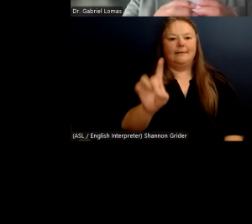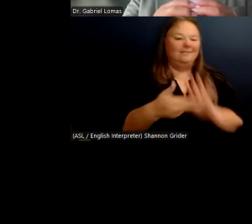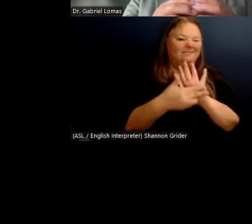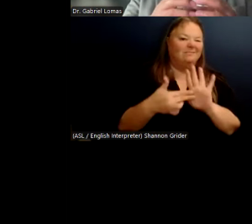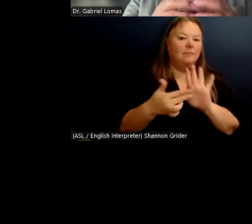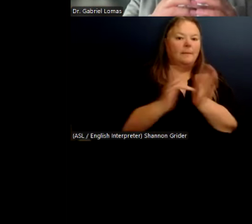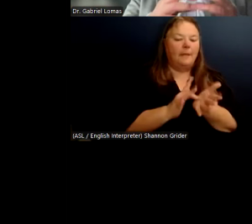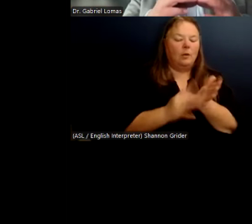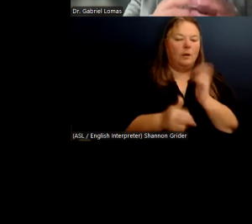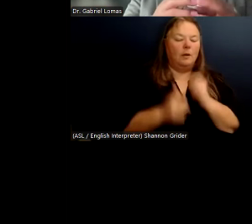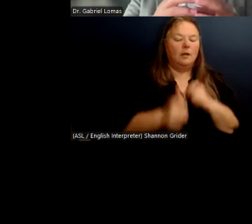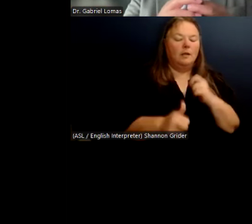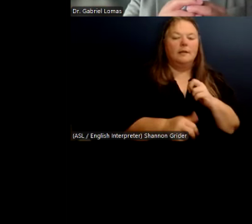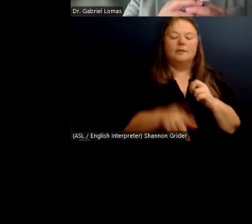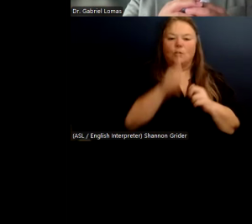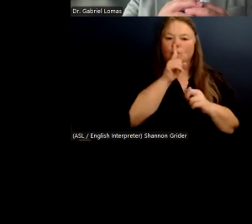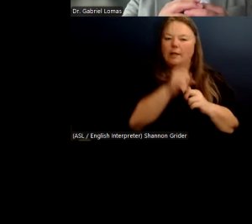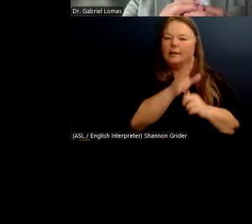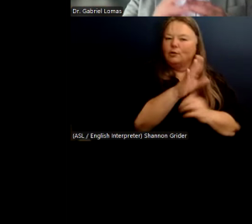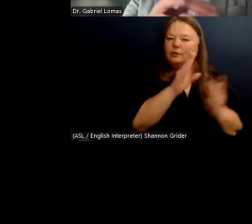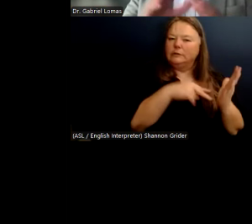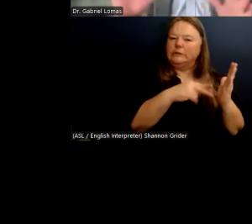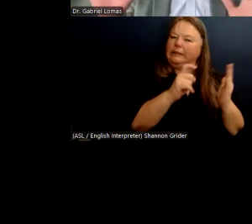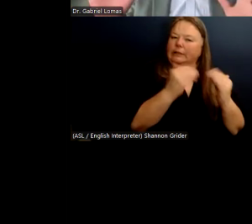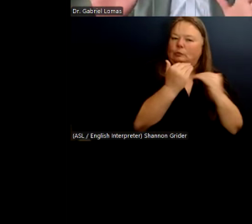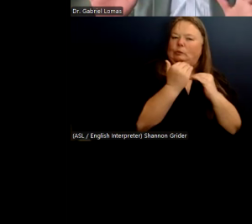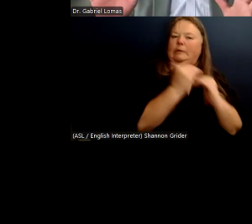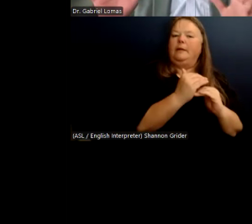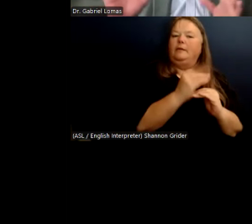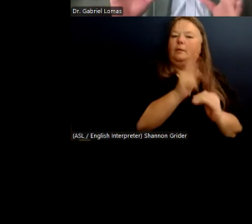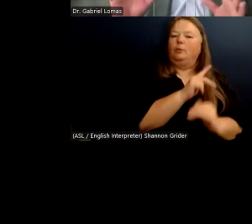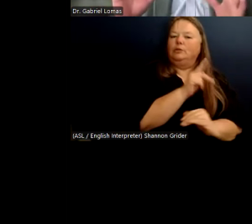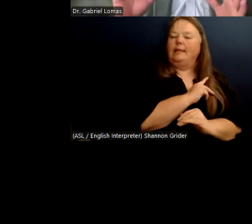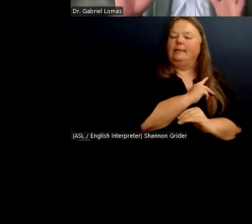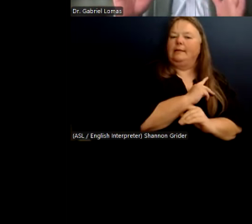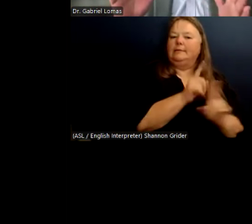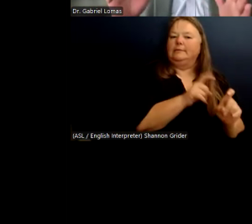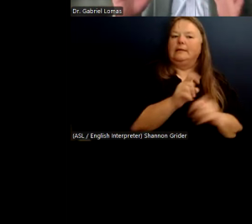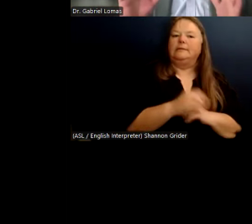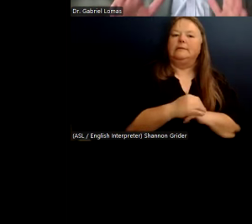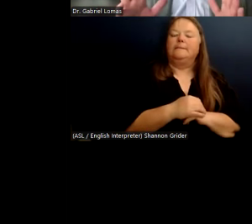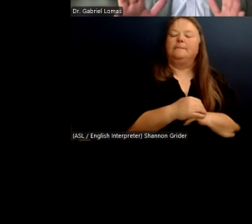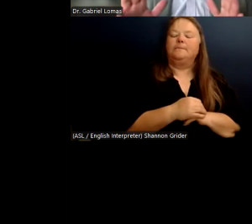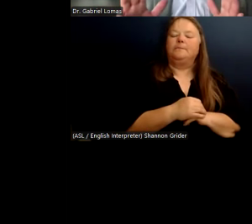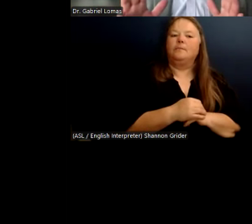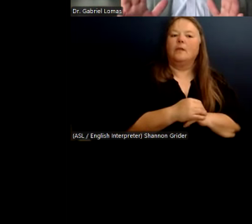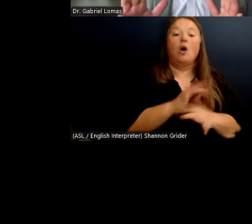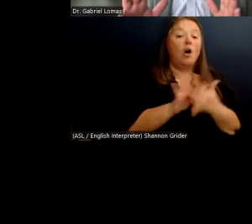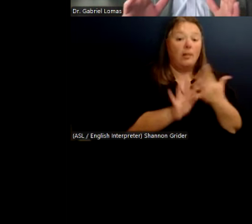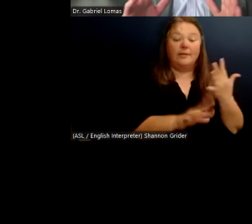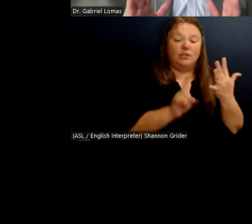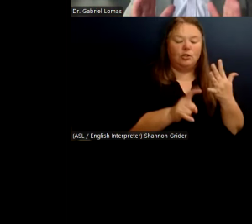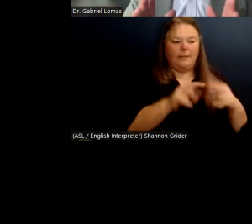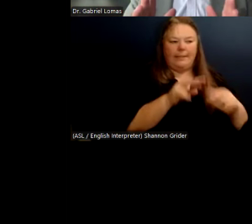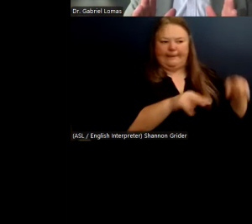of personality really have to be limited. All of these measures need to be done in ASL, but we also need to have ways